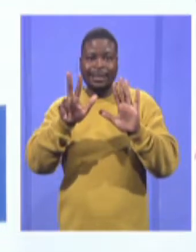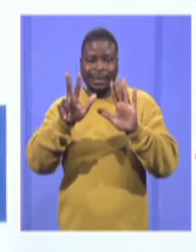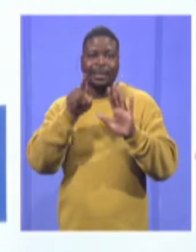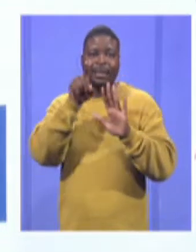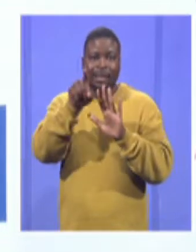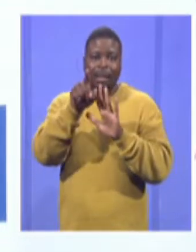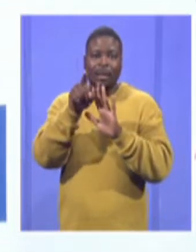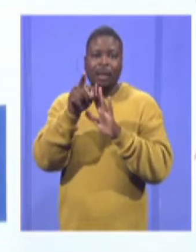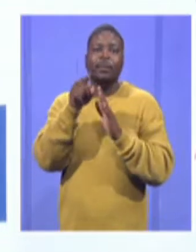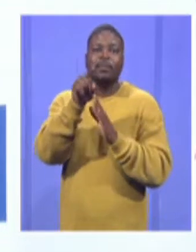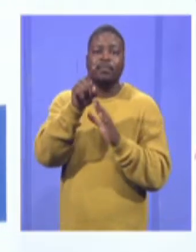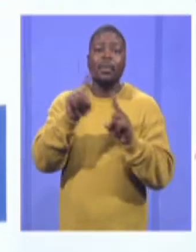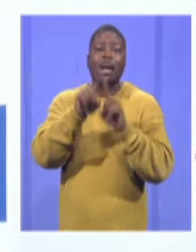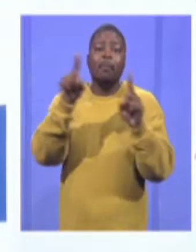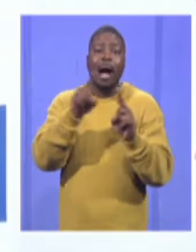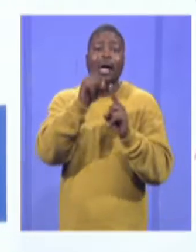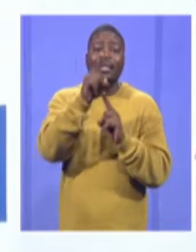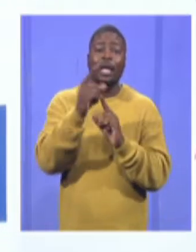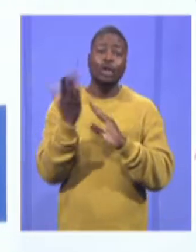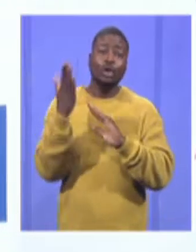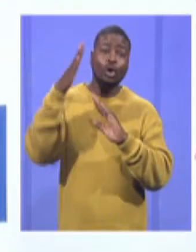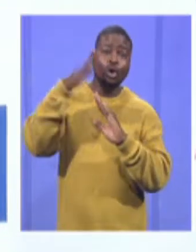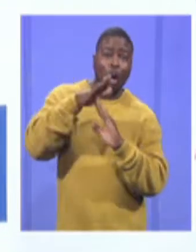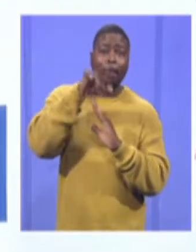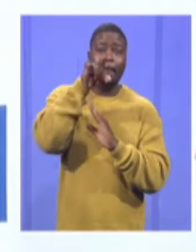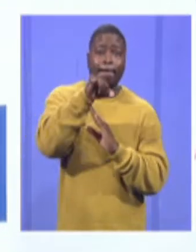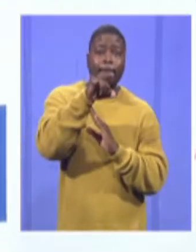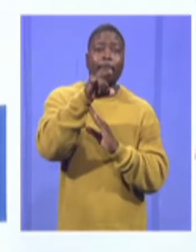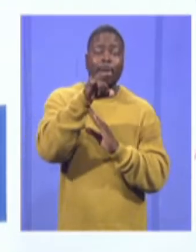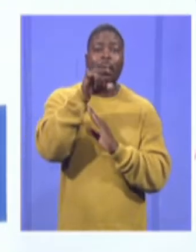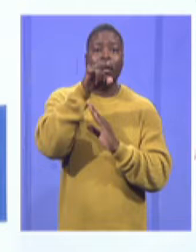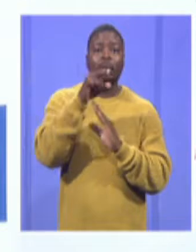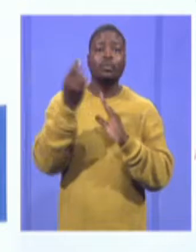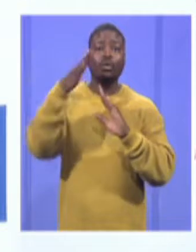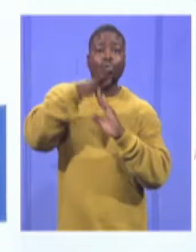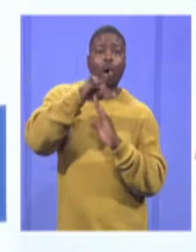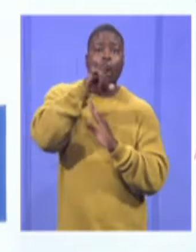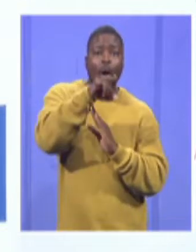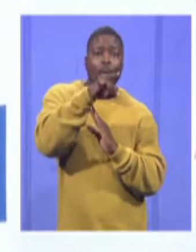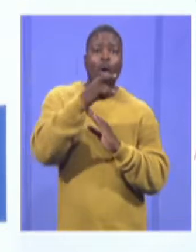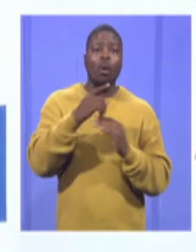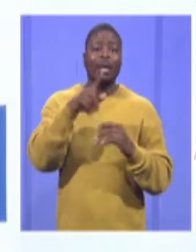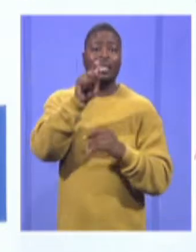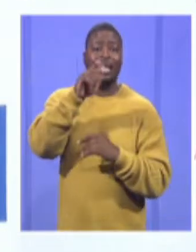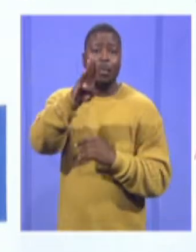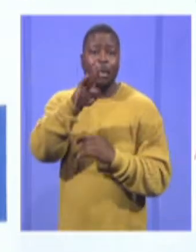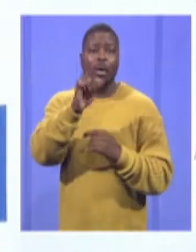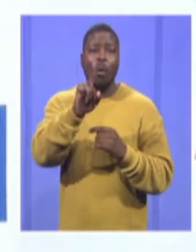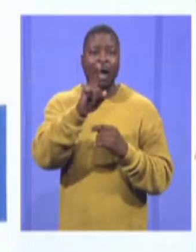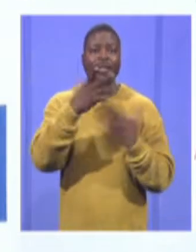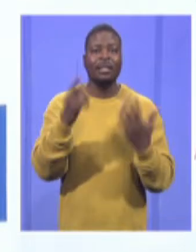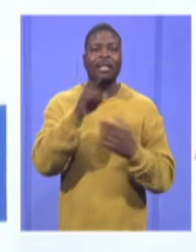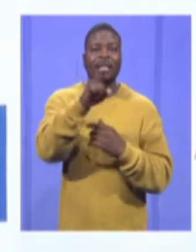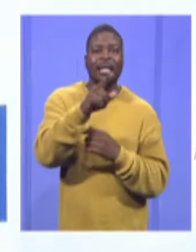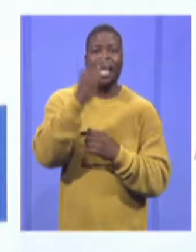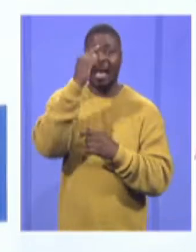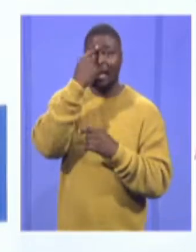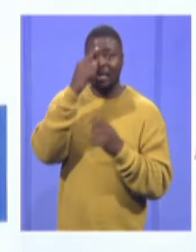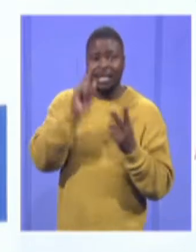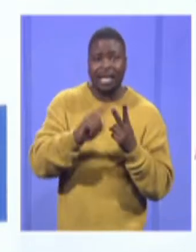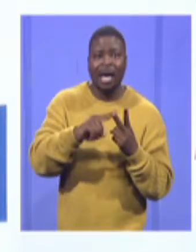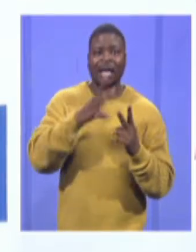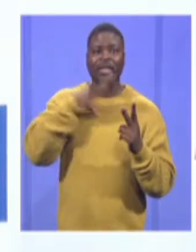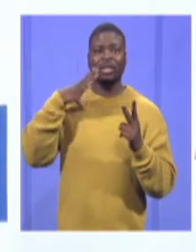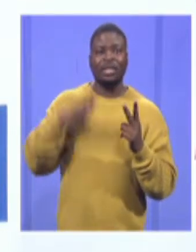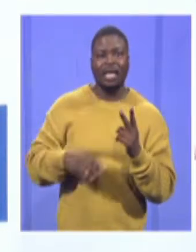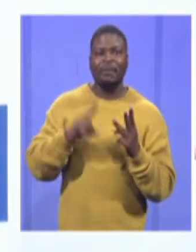carrying the highest burden of TB. That list led by India, China and the Philippines, with South Africa reflecting